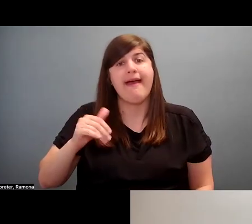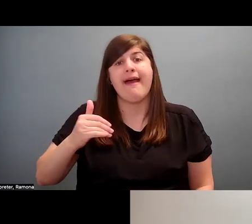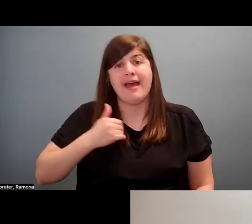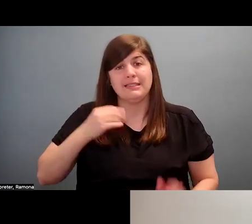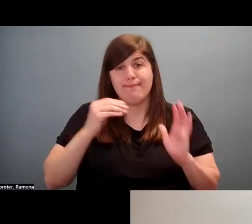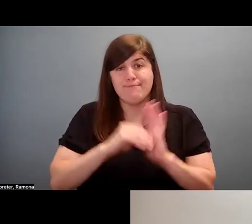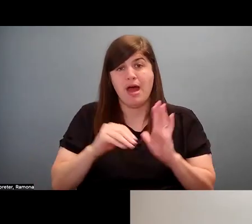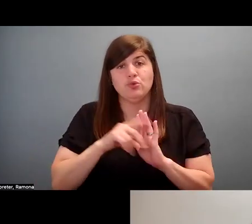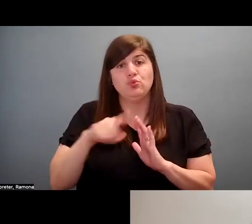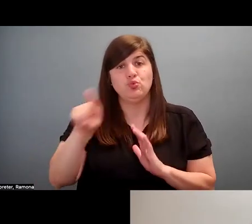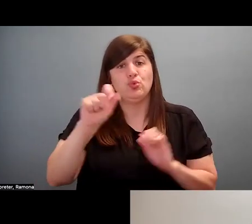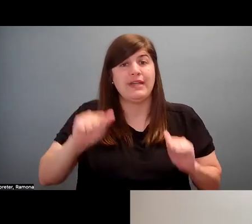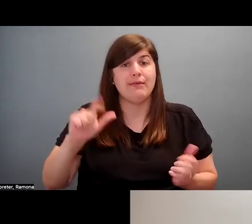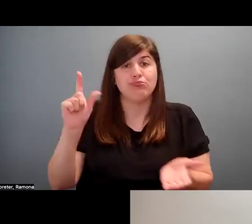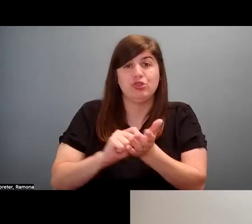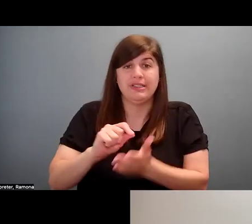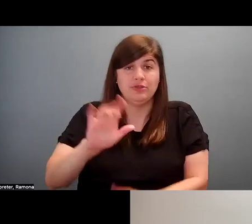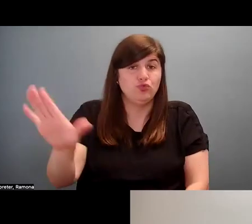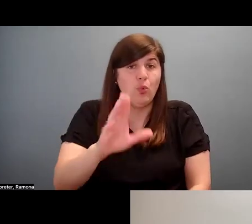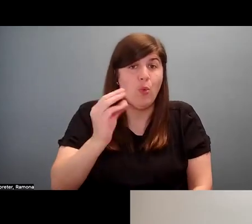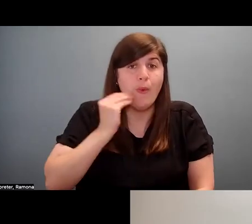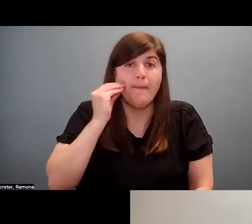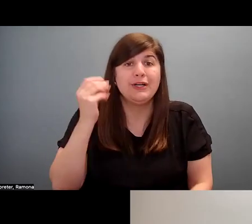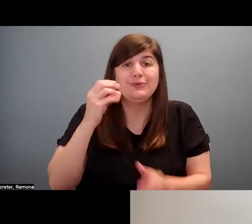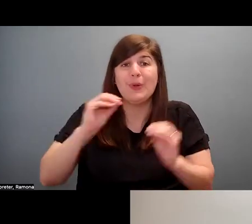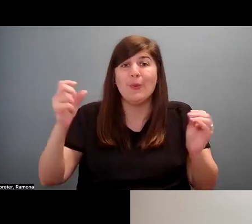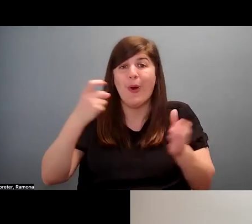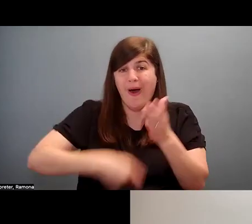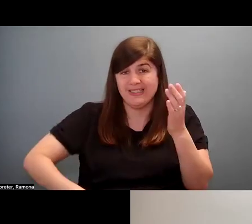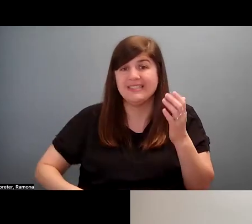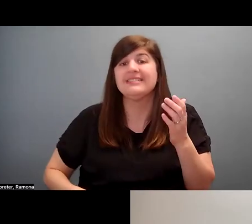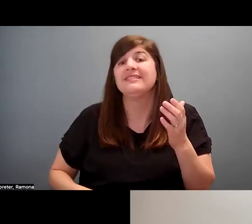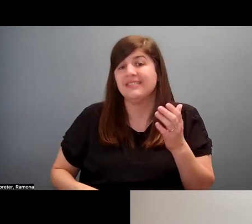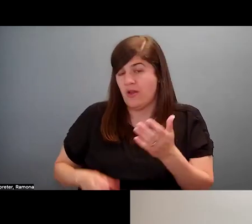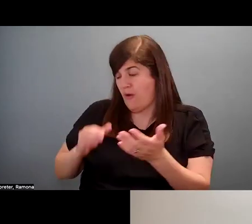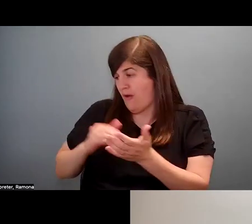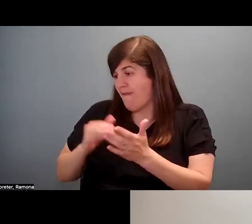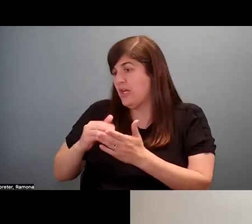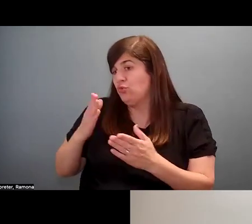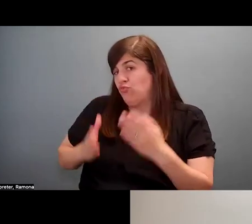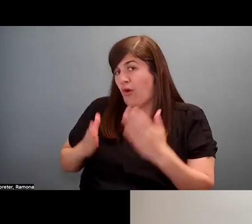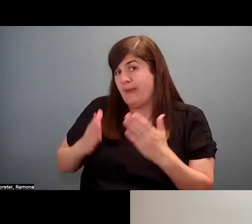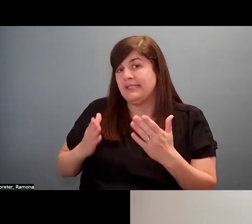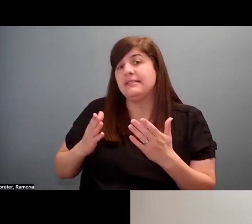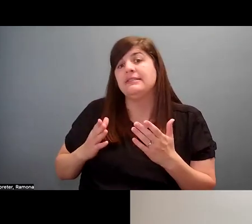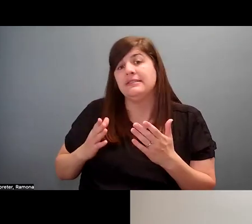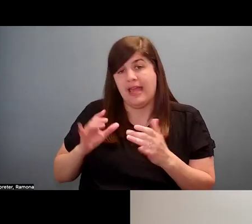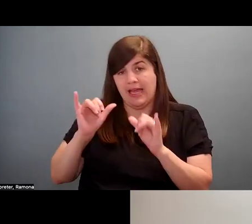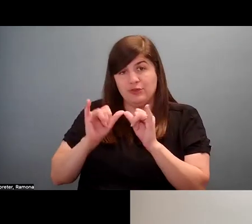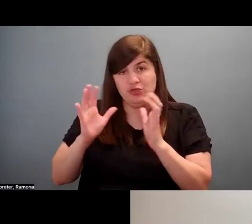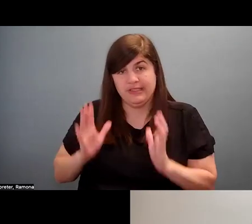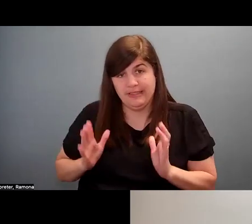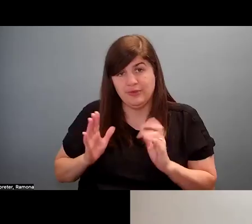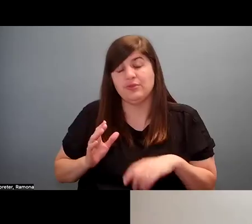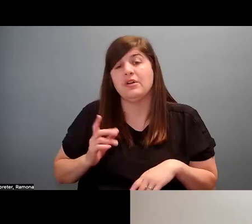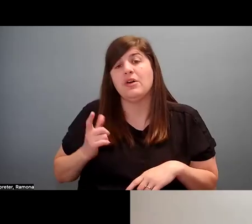at home at no cost. Really cool. So a lot of times robotics folks and engineers,